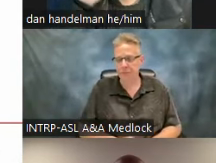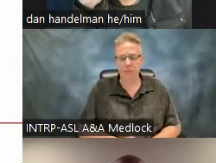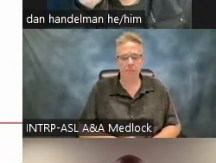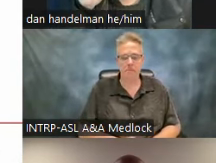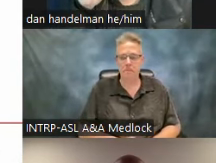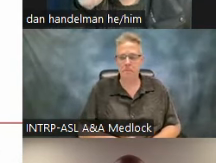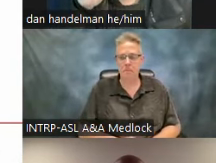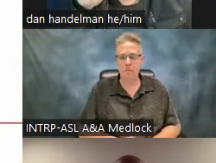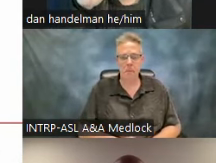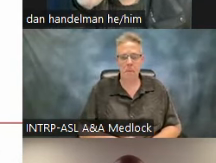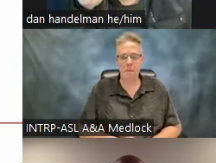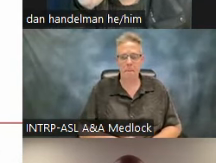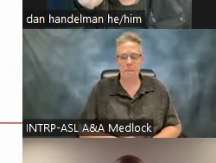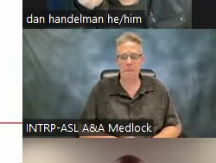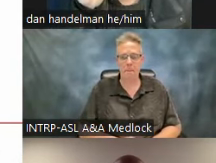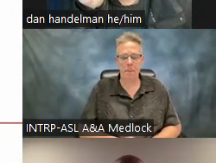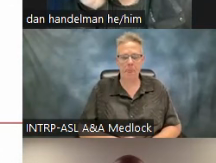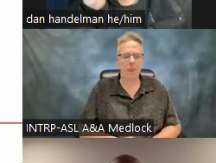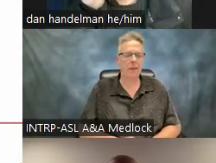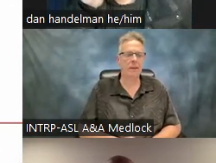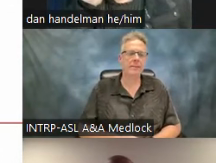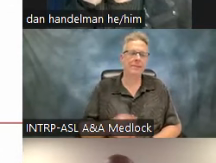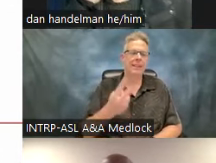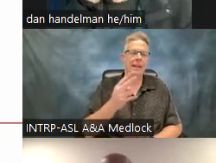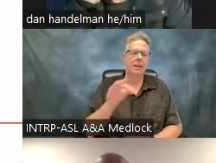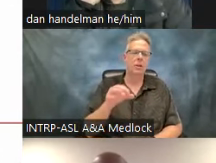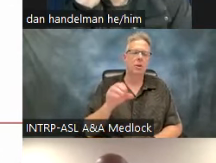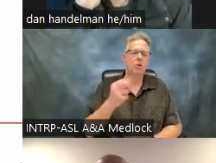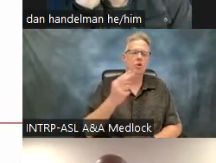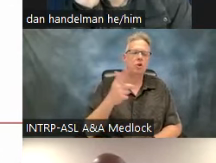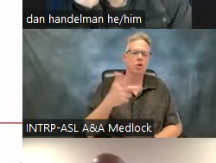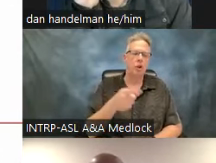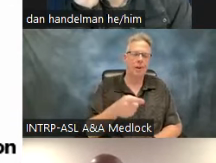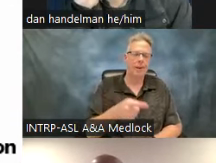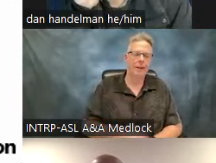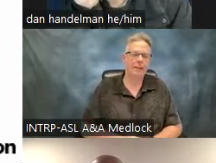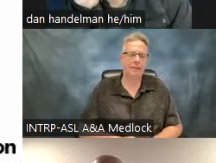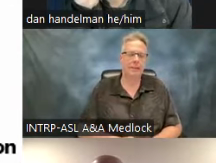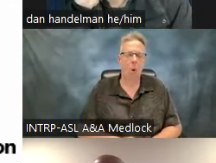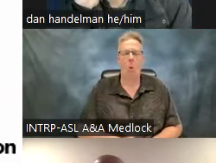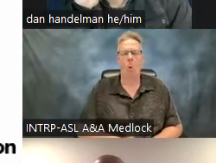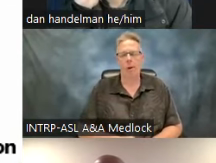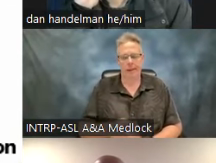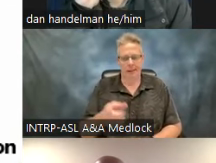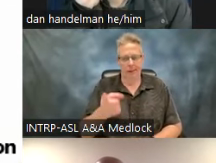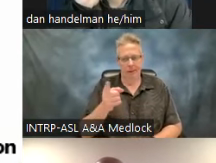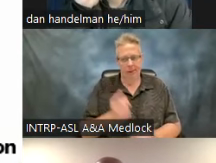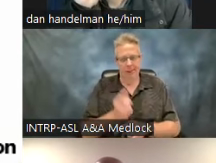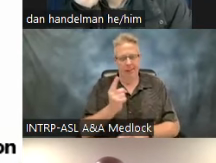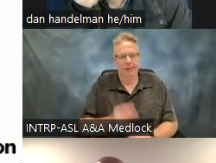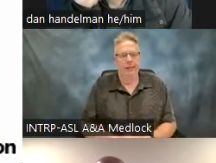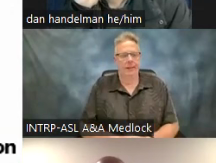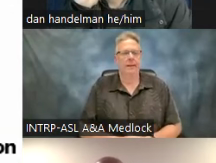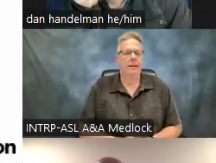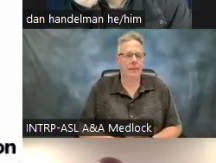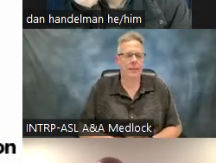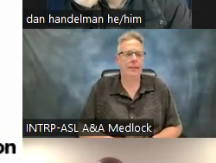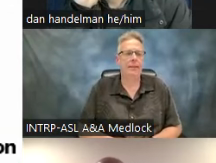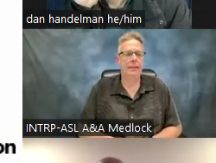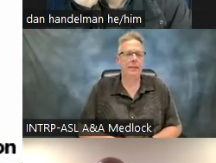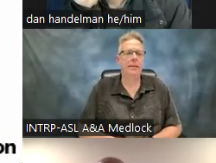No, then. No question. There's another should in the second sentence. Okay, okay. Oh, you're right. Thank you.